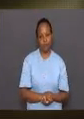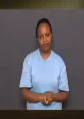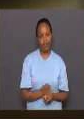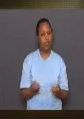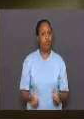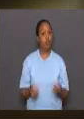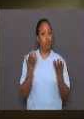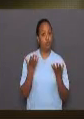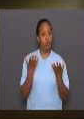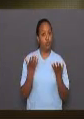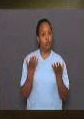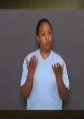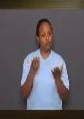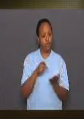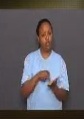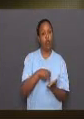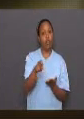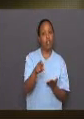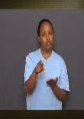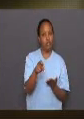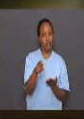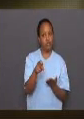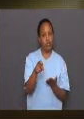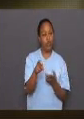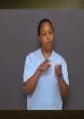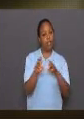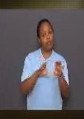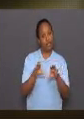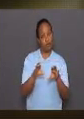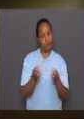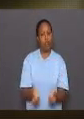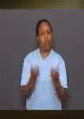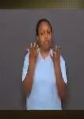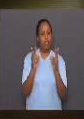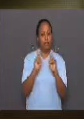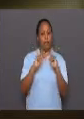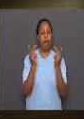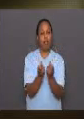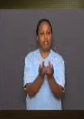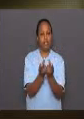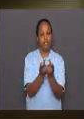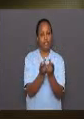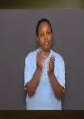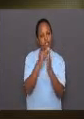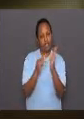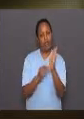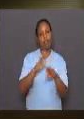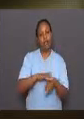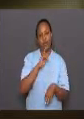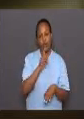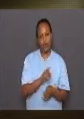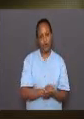Many democracies operate according to a multi-party system. This